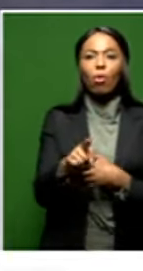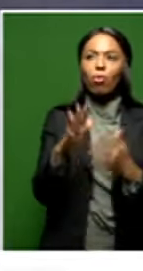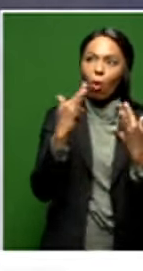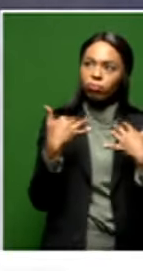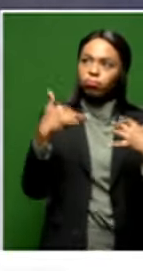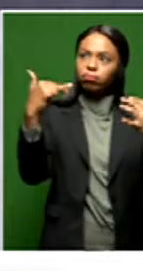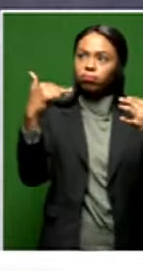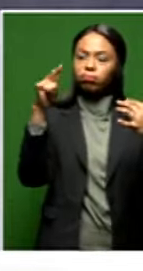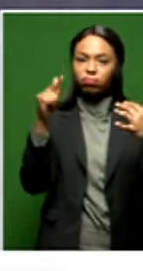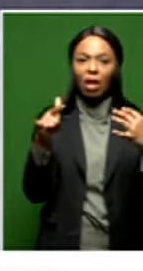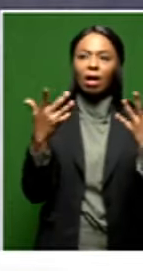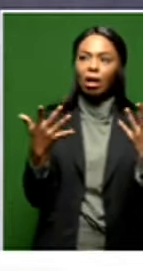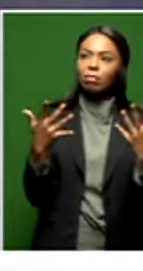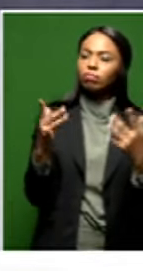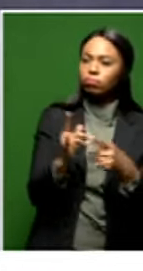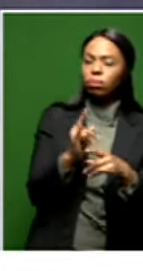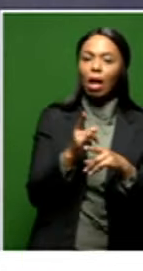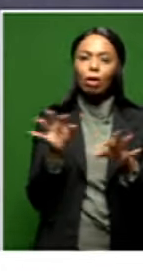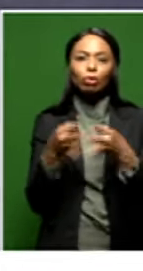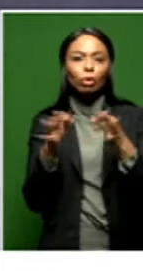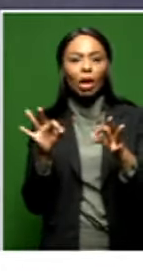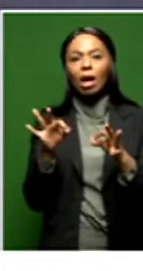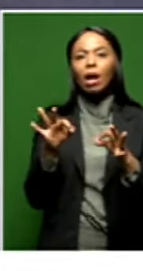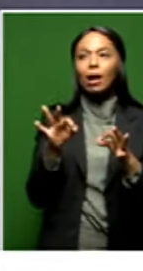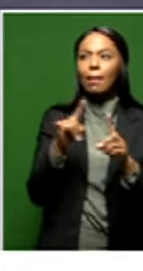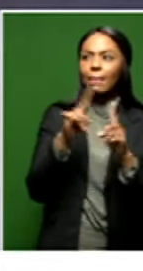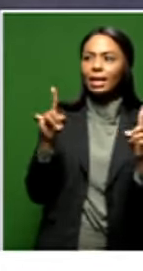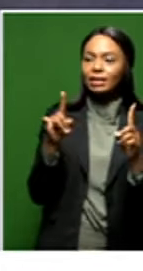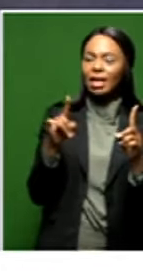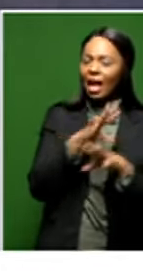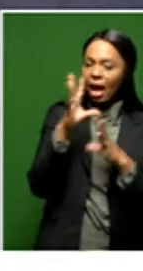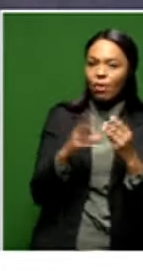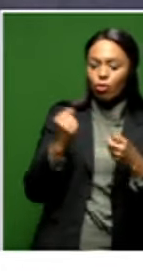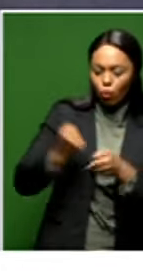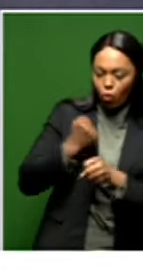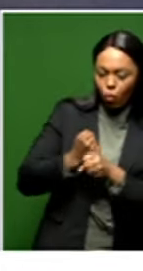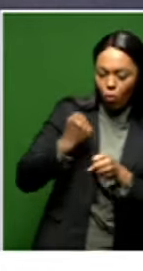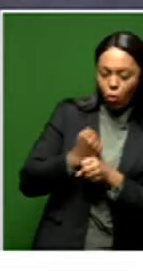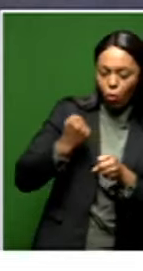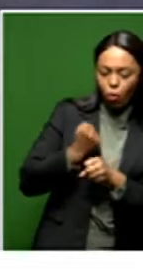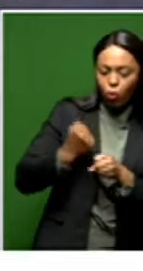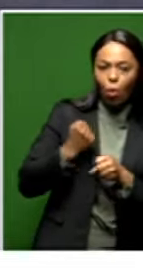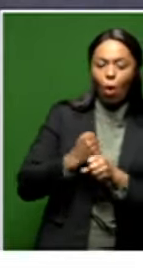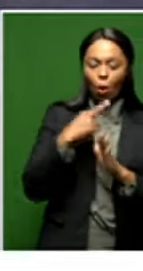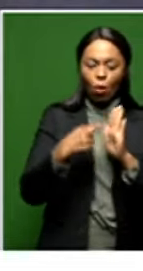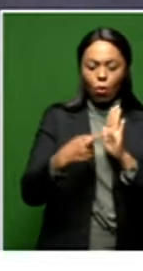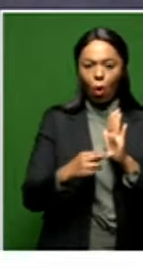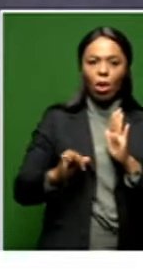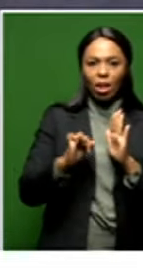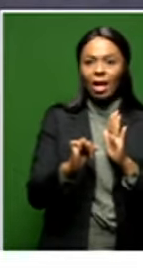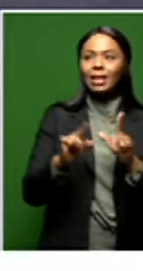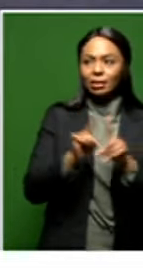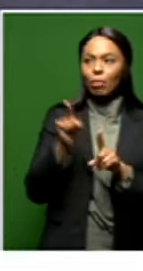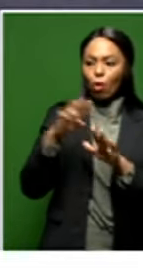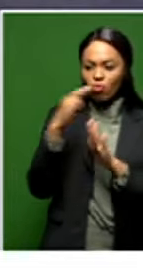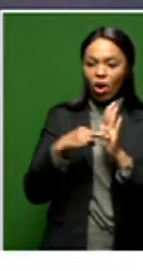without taking from... taking anything from who you are as a person and what you wrote. So I think he's brilliant in